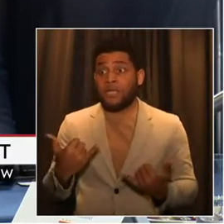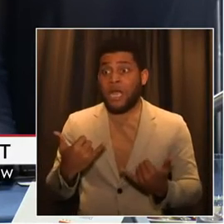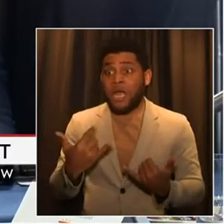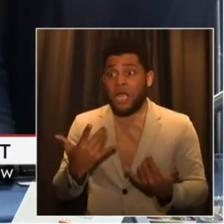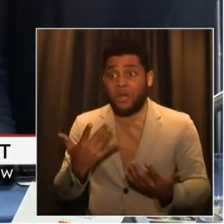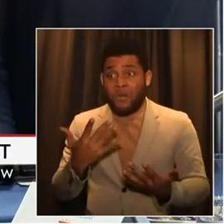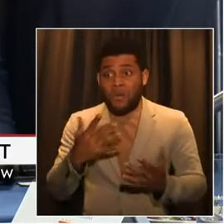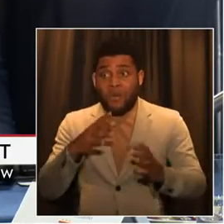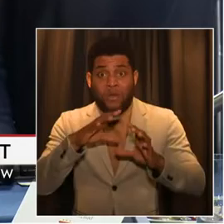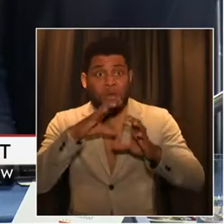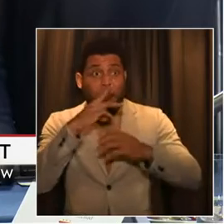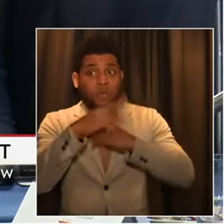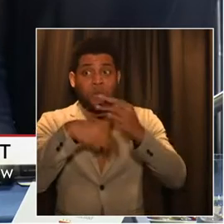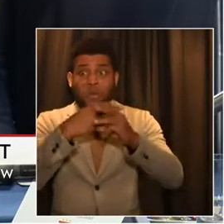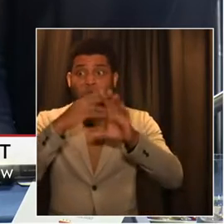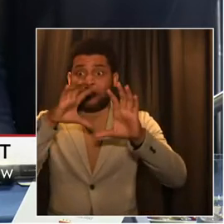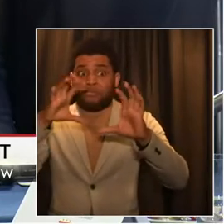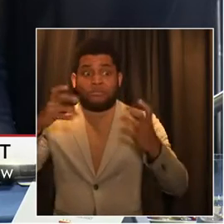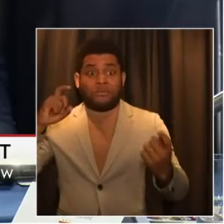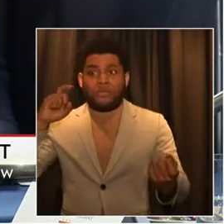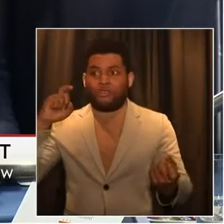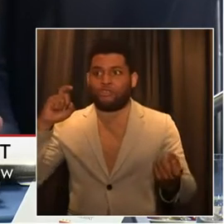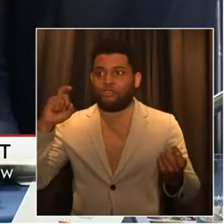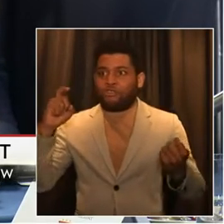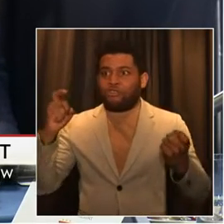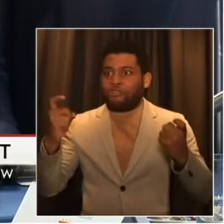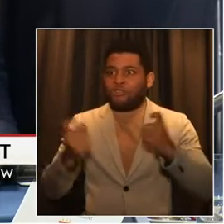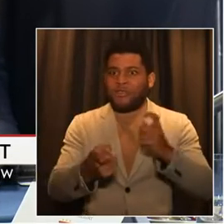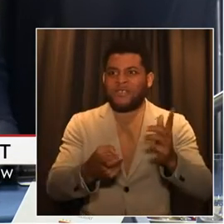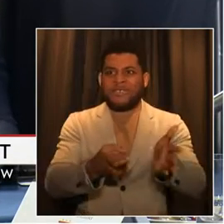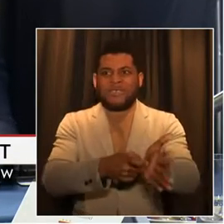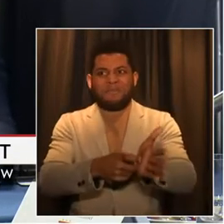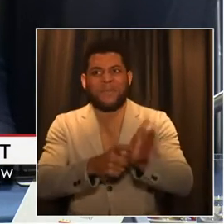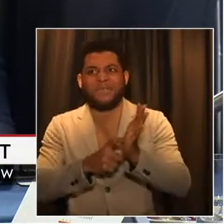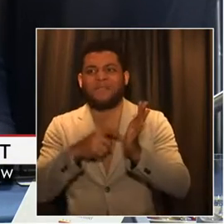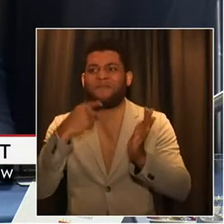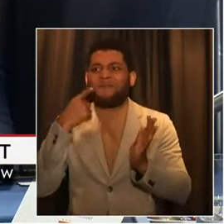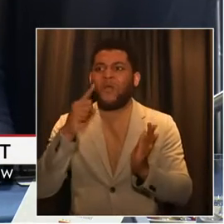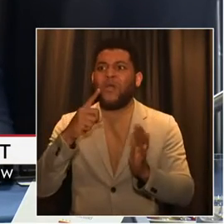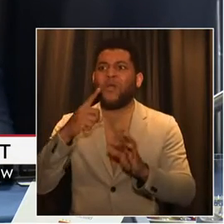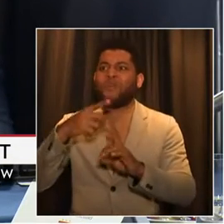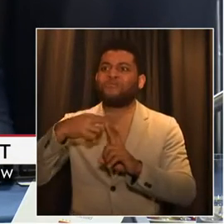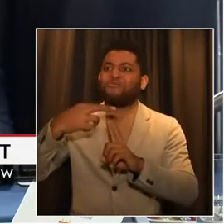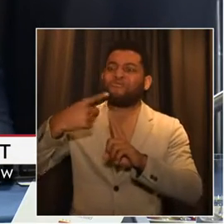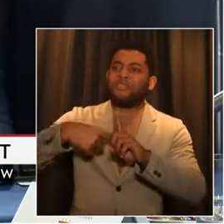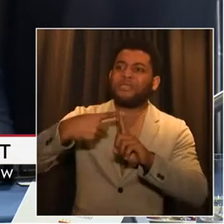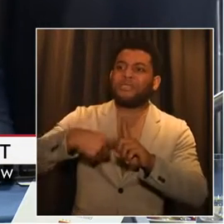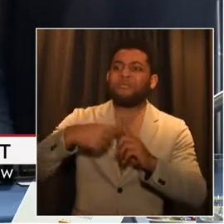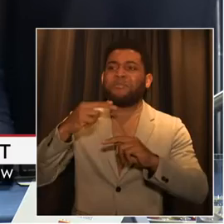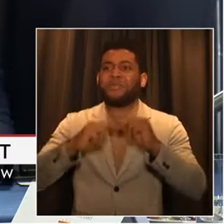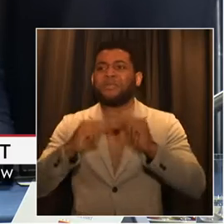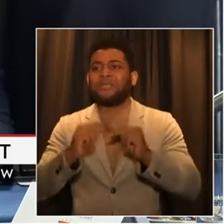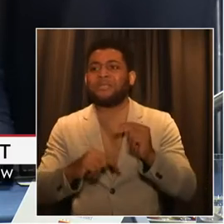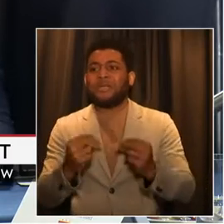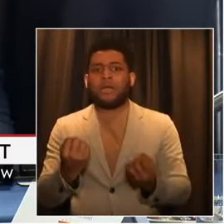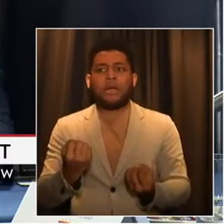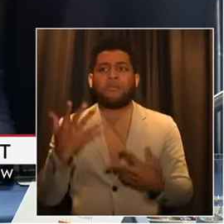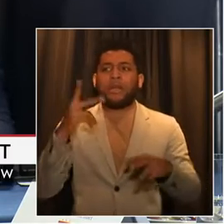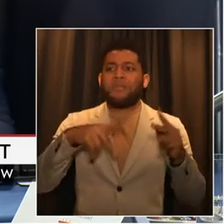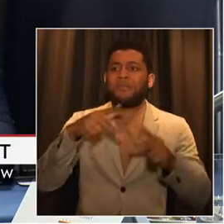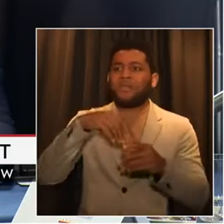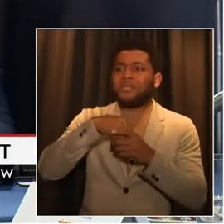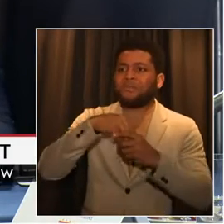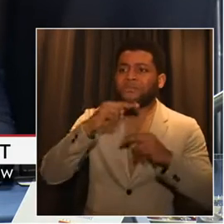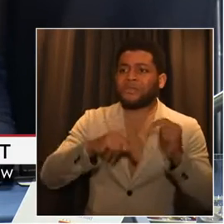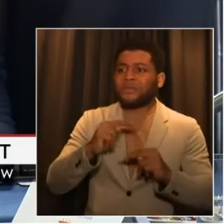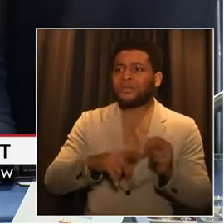in terms of the demand for leases and the size of leases. What I want to make sure